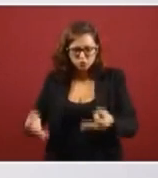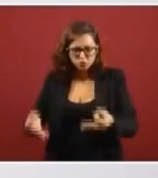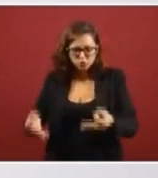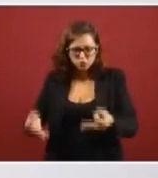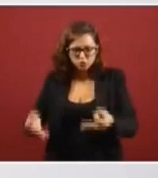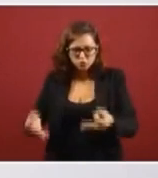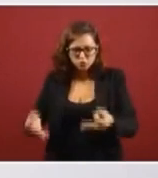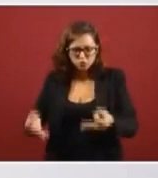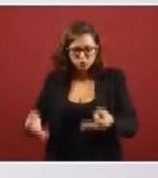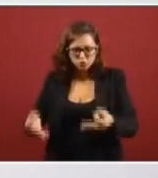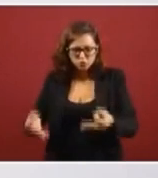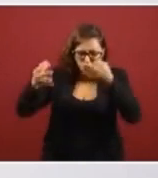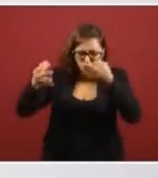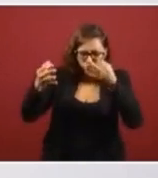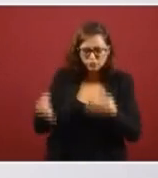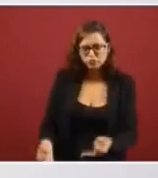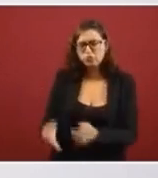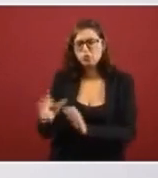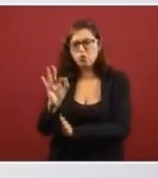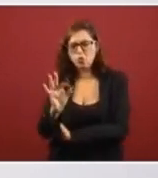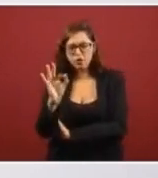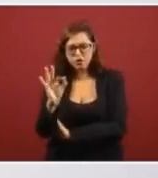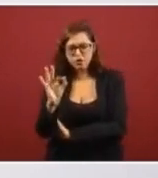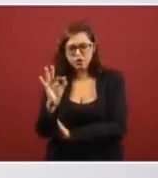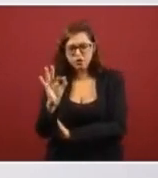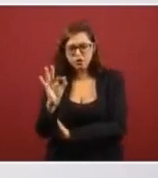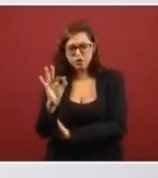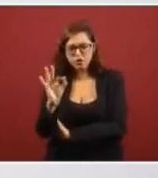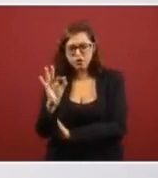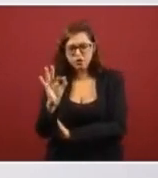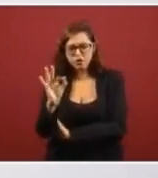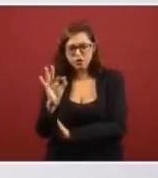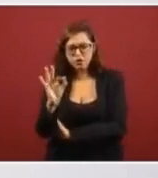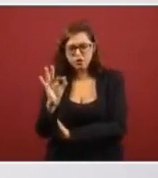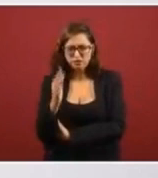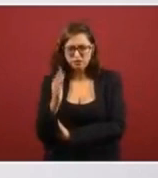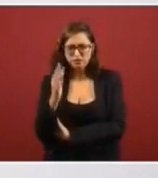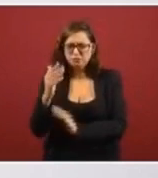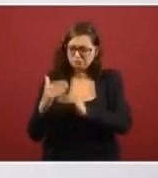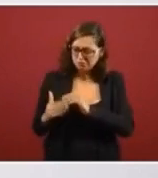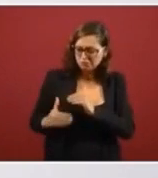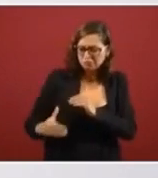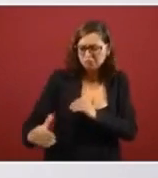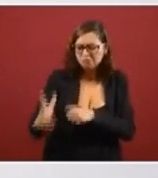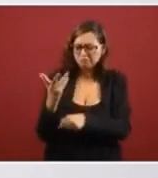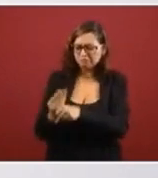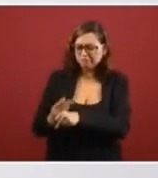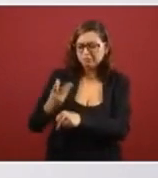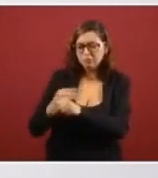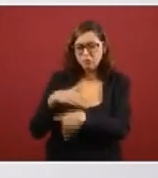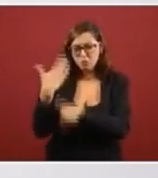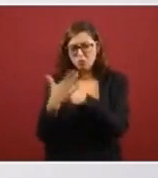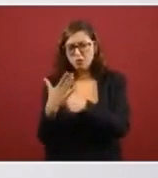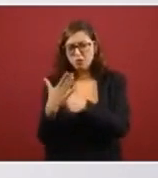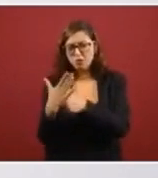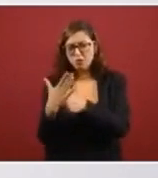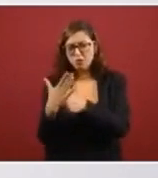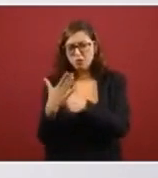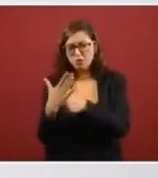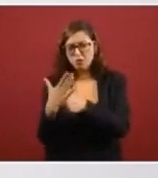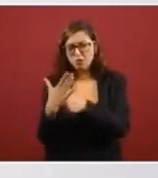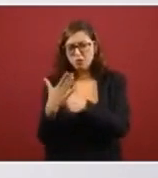forty five of them are in process and